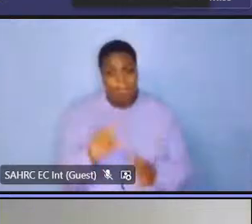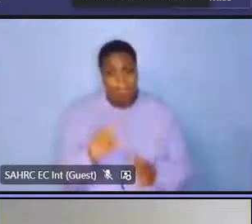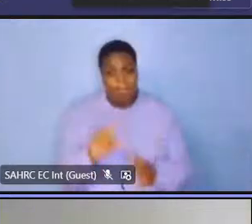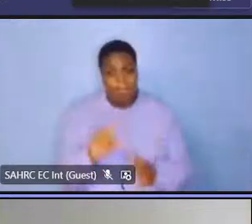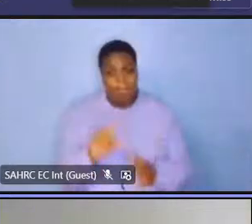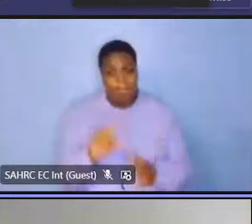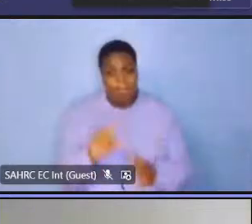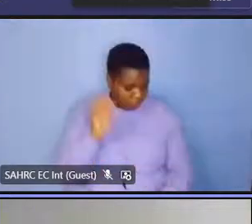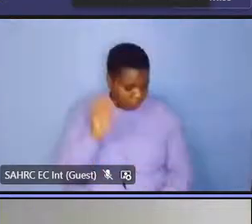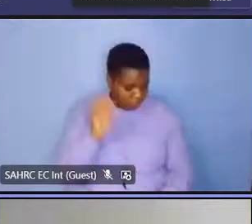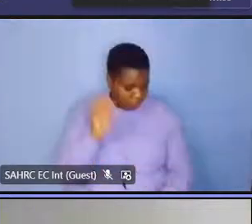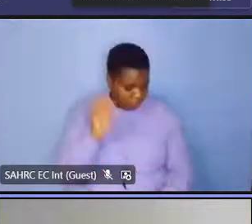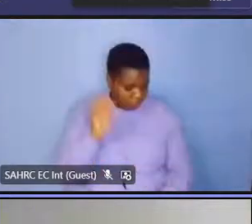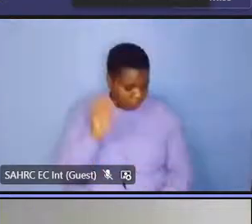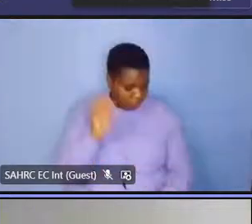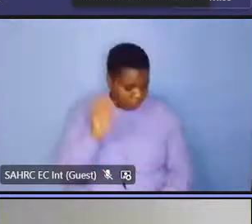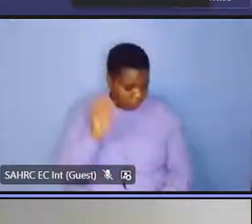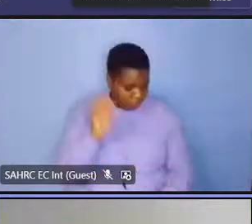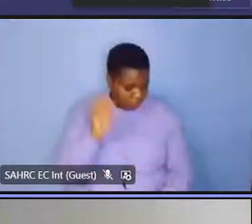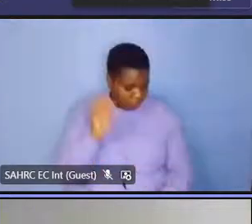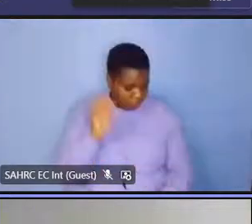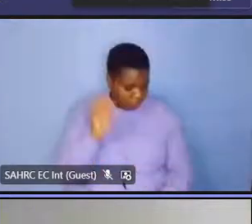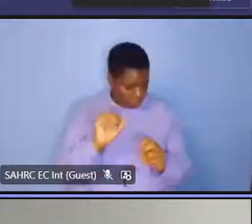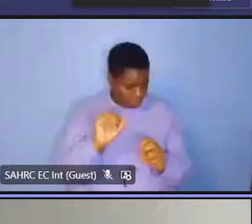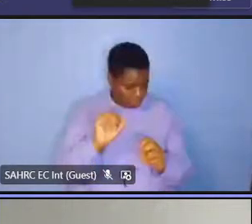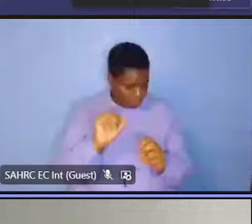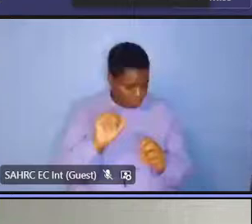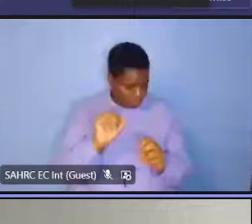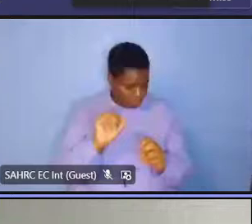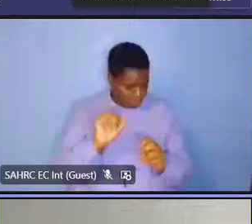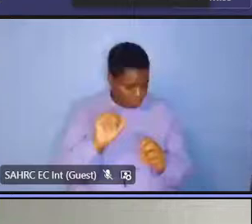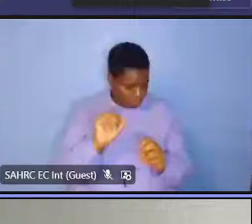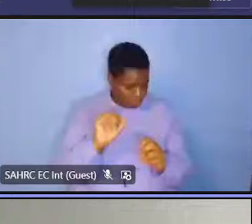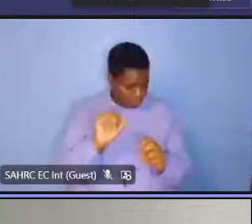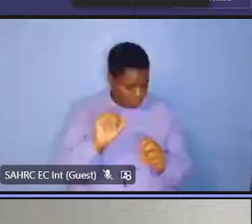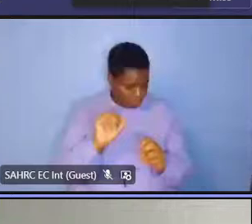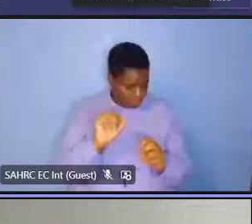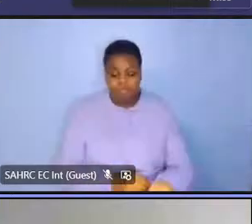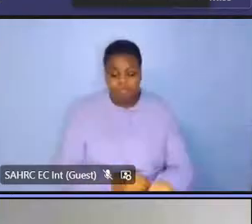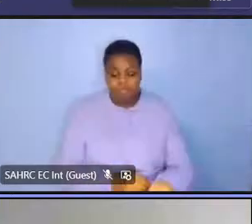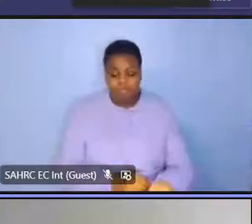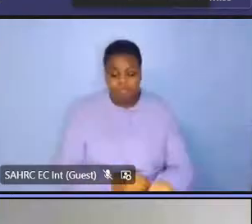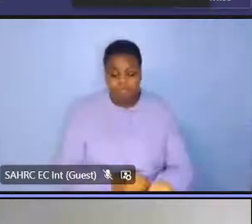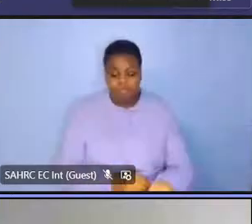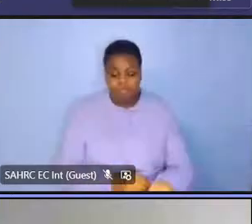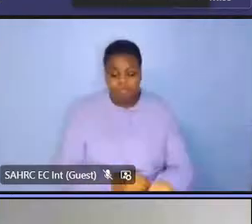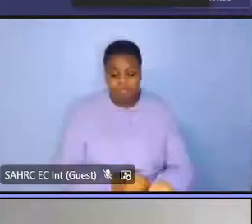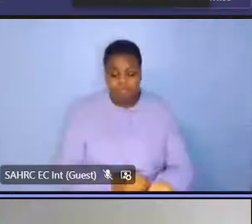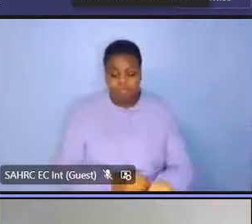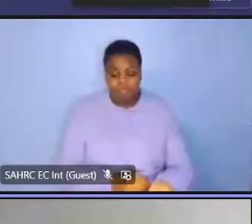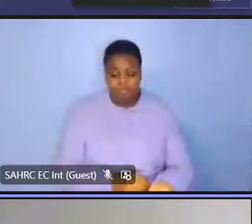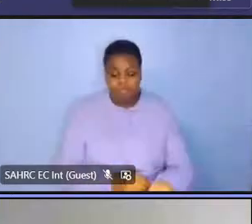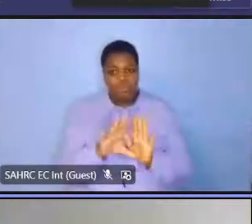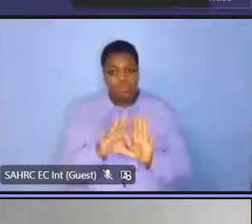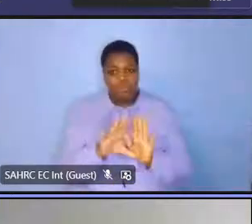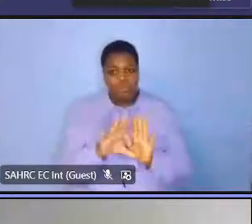the issue of school uniform, as well as other rights that are entrenched in the Constitution, is the question